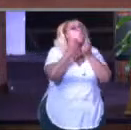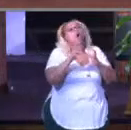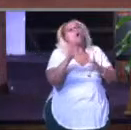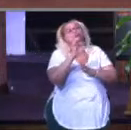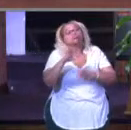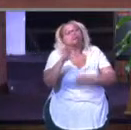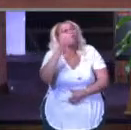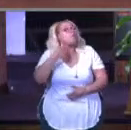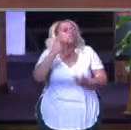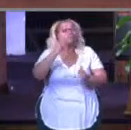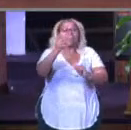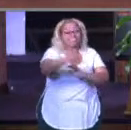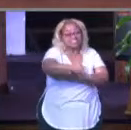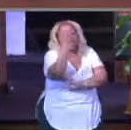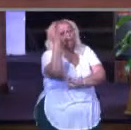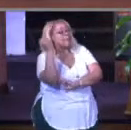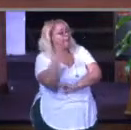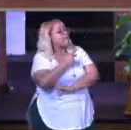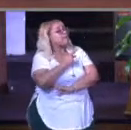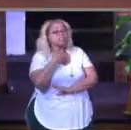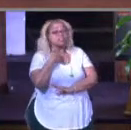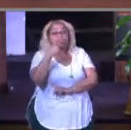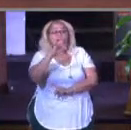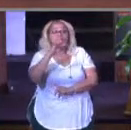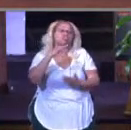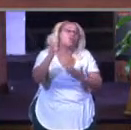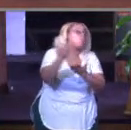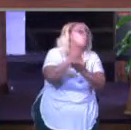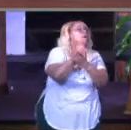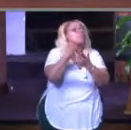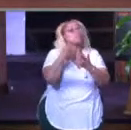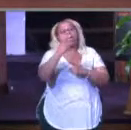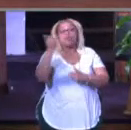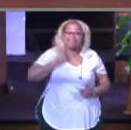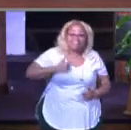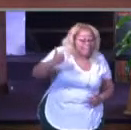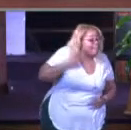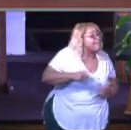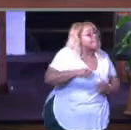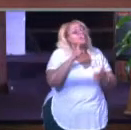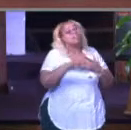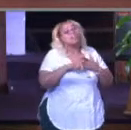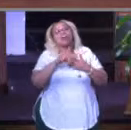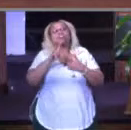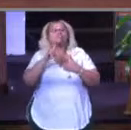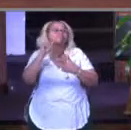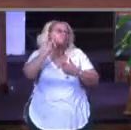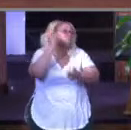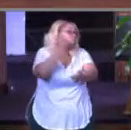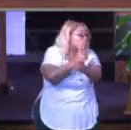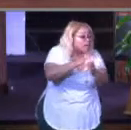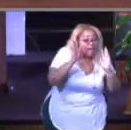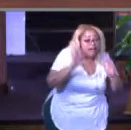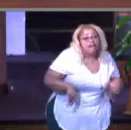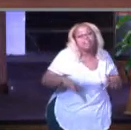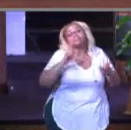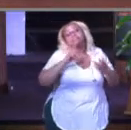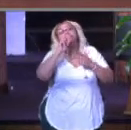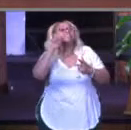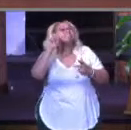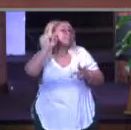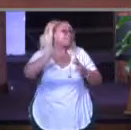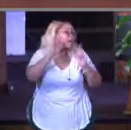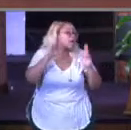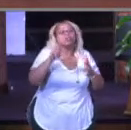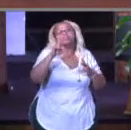But we're supposed to go and take back. So that means we got to go into the gang territory. Go into the crack house. Go into the prostitute alleys.